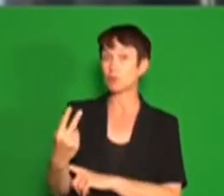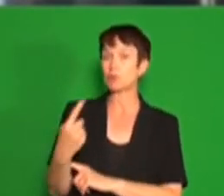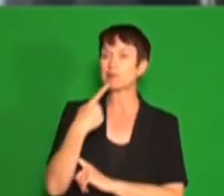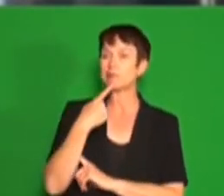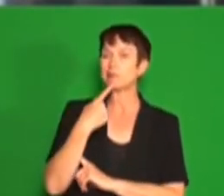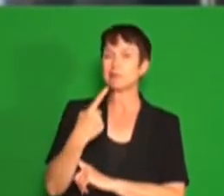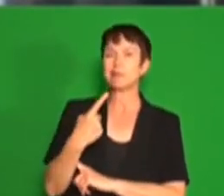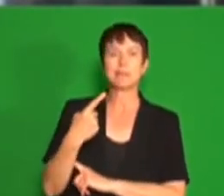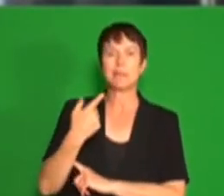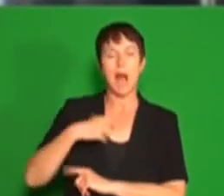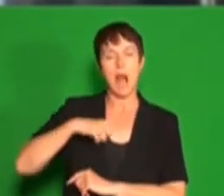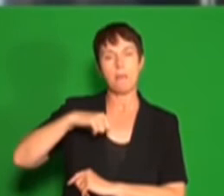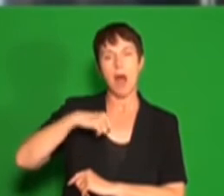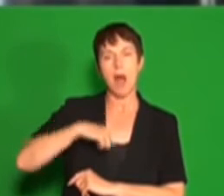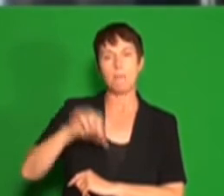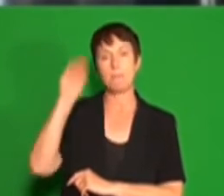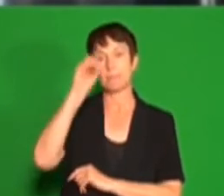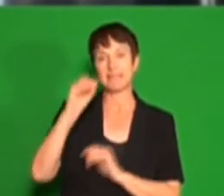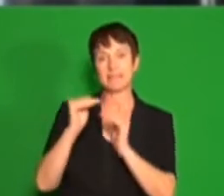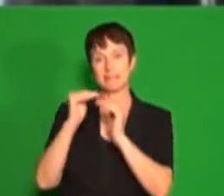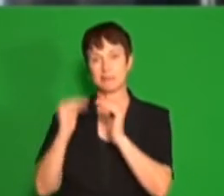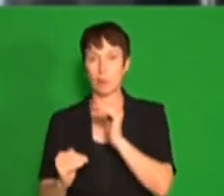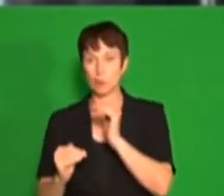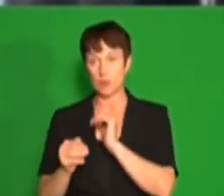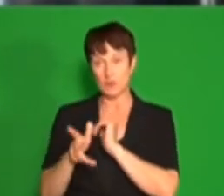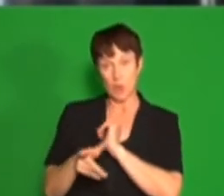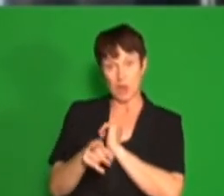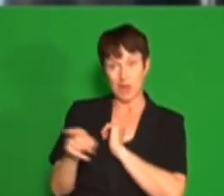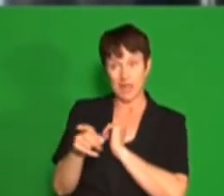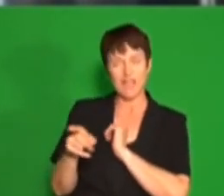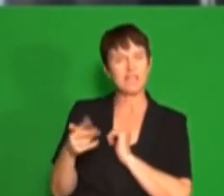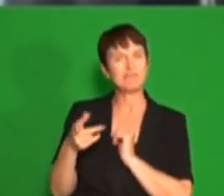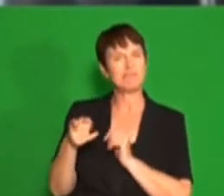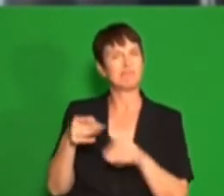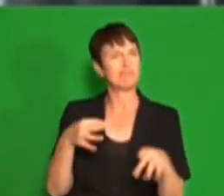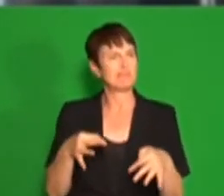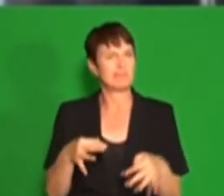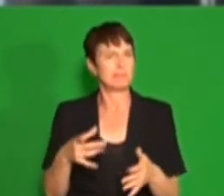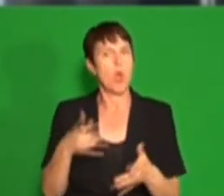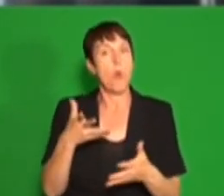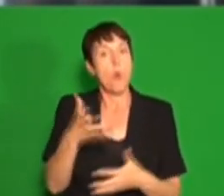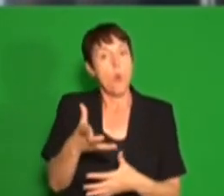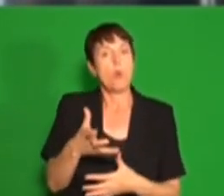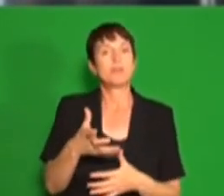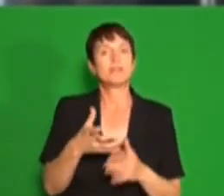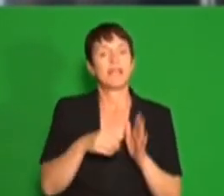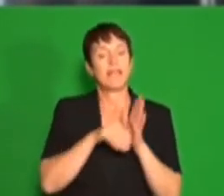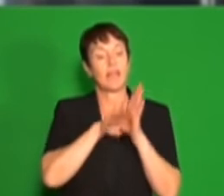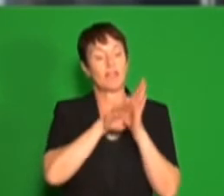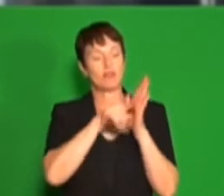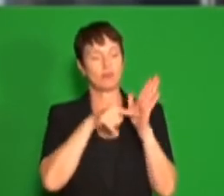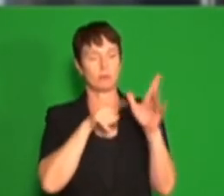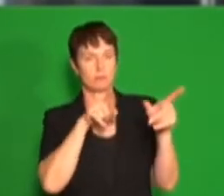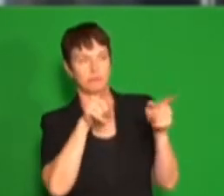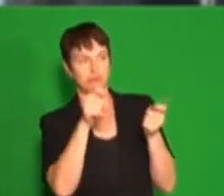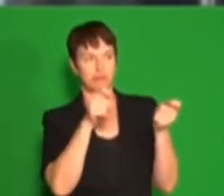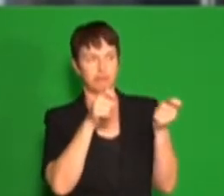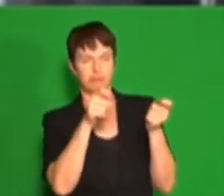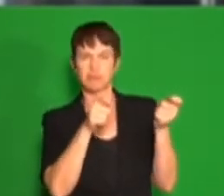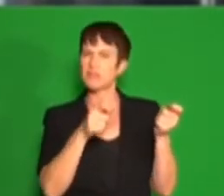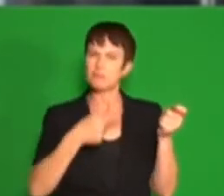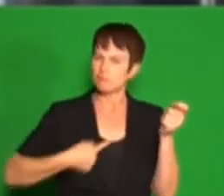to do with the fact that inflation is contained and that the economy is weak and that we have got